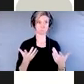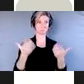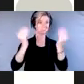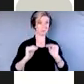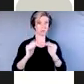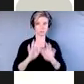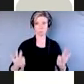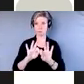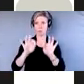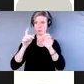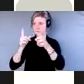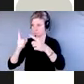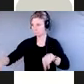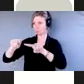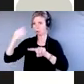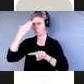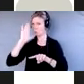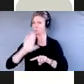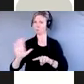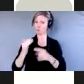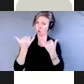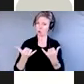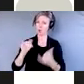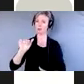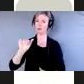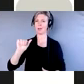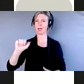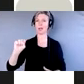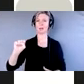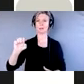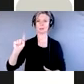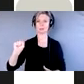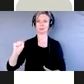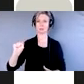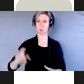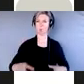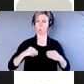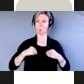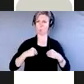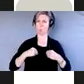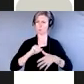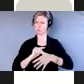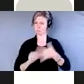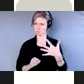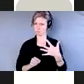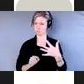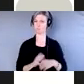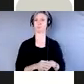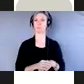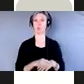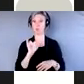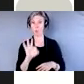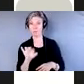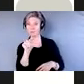your own belongings. So if someone's refusing for you to have access to your funds, so if someone's your power of attorney and